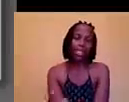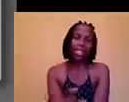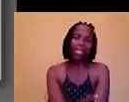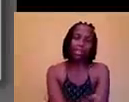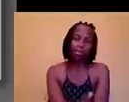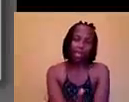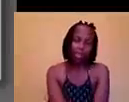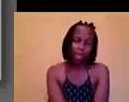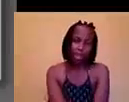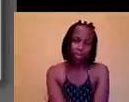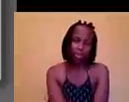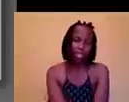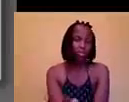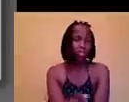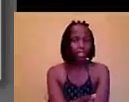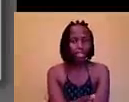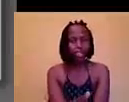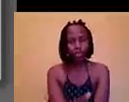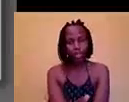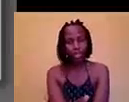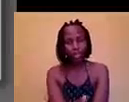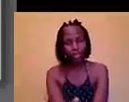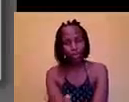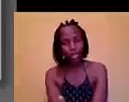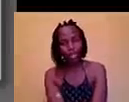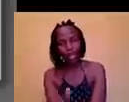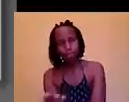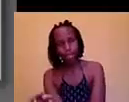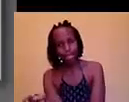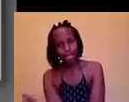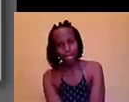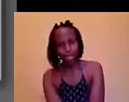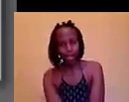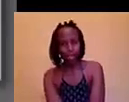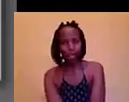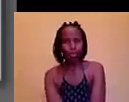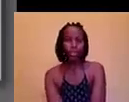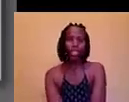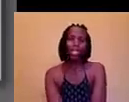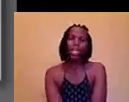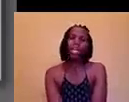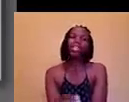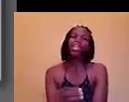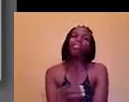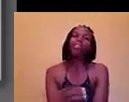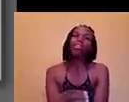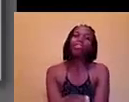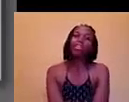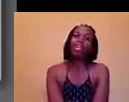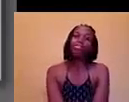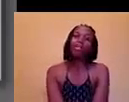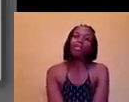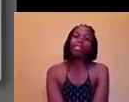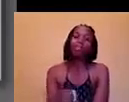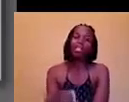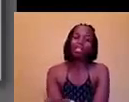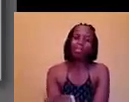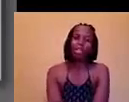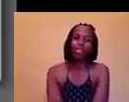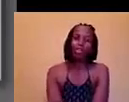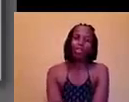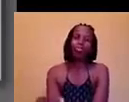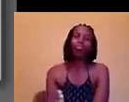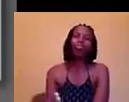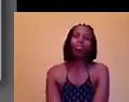upload, right? Depending on how you saved it, it will say your student number, in the course code. And then for the file format,